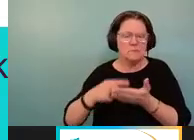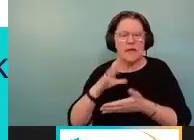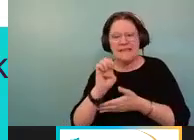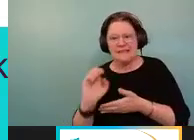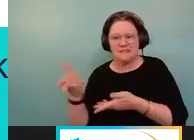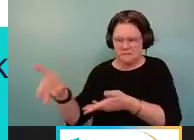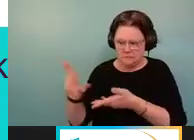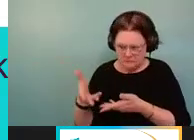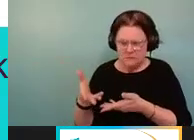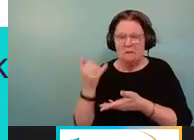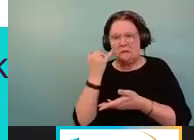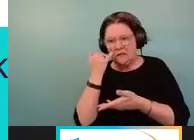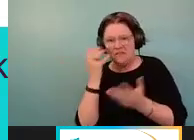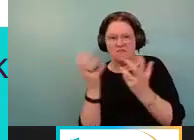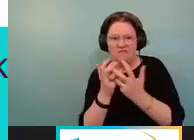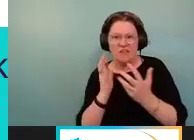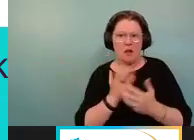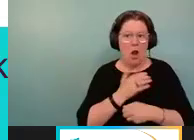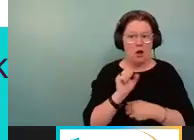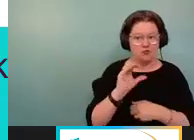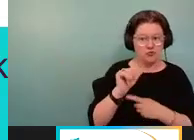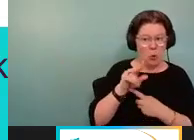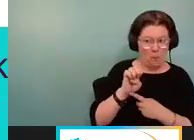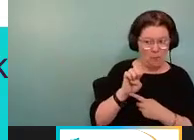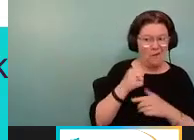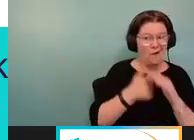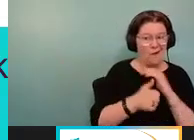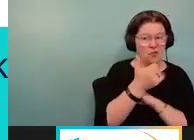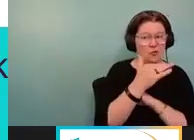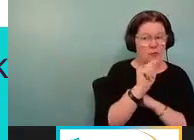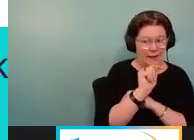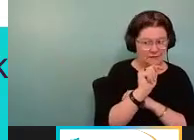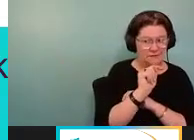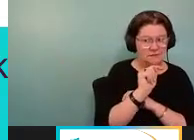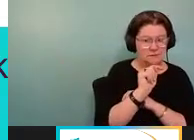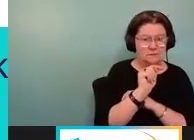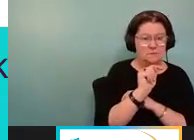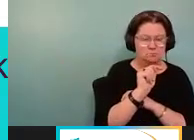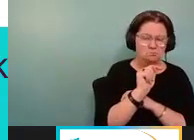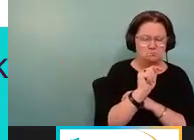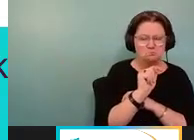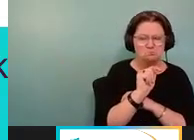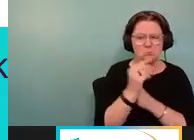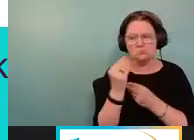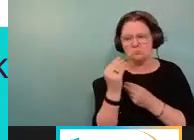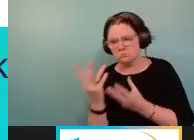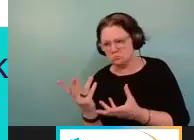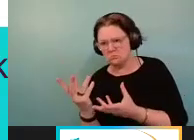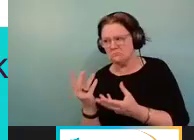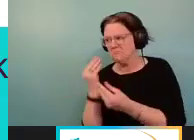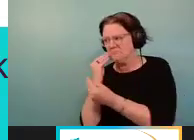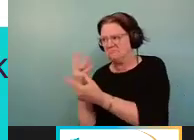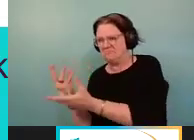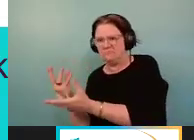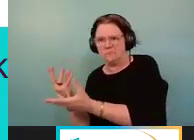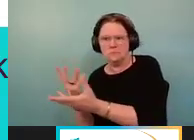come in and whether or not they fit within the scope of our grants. And then we can get back to the victim or get back to you if you